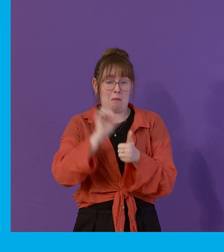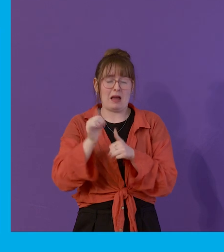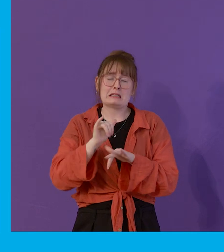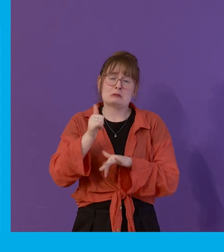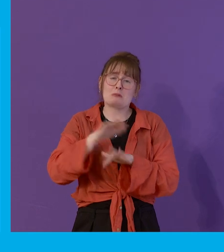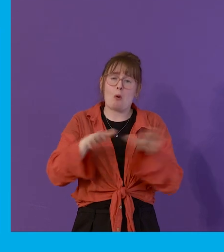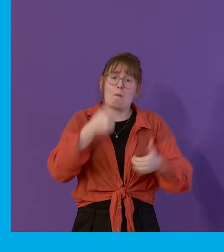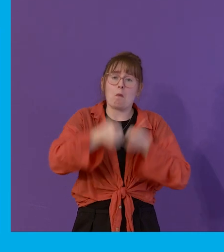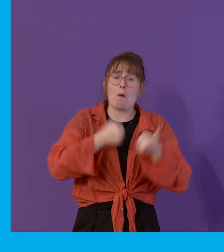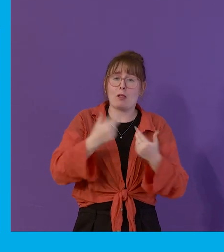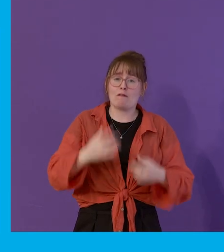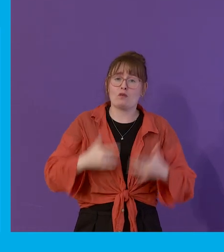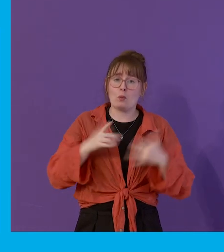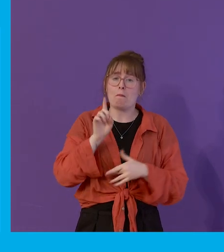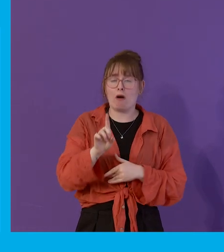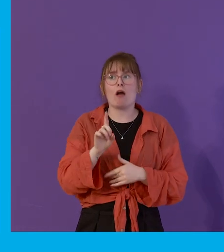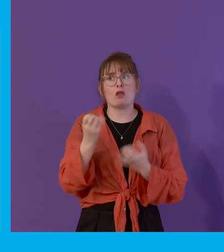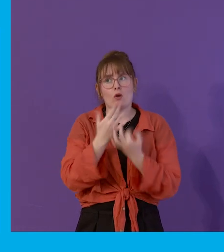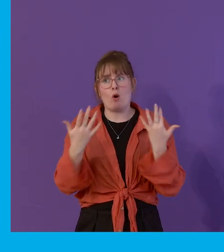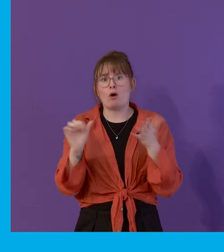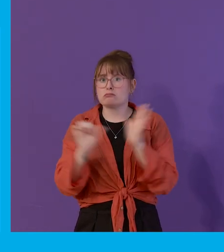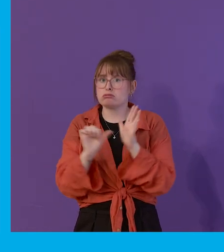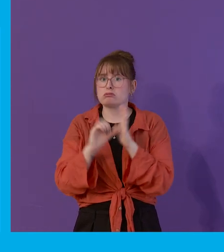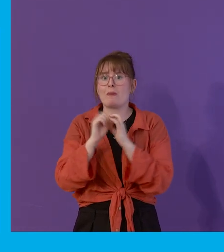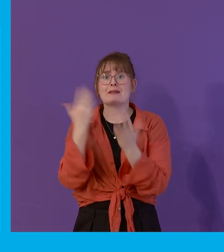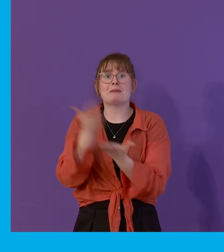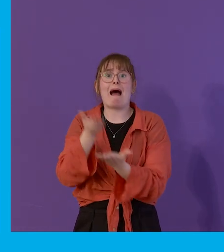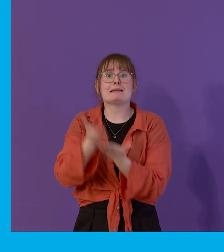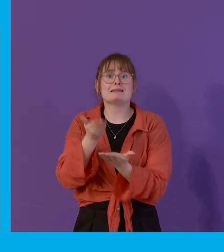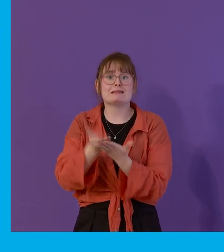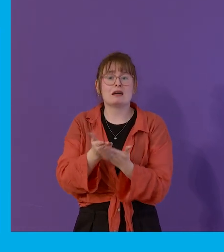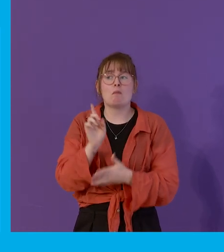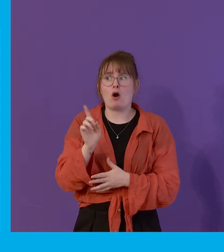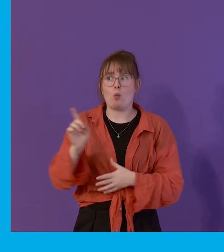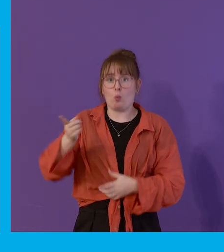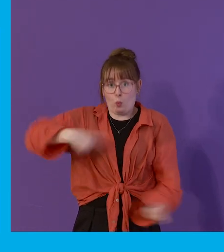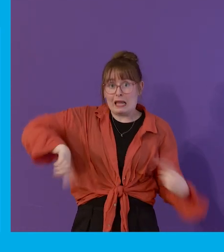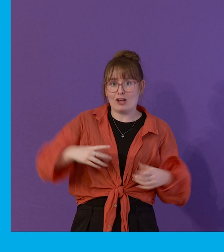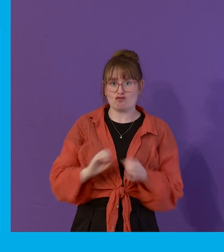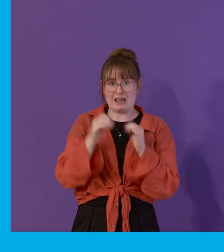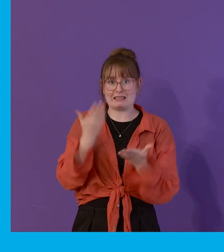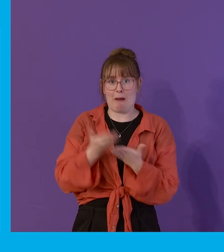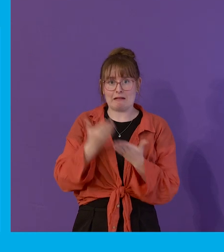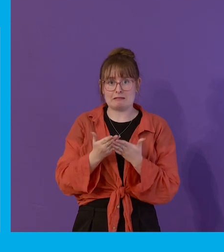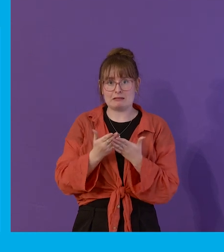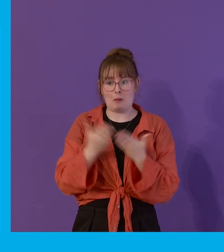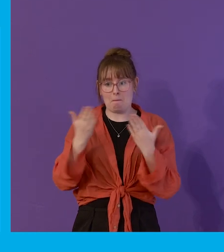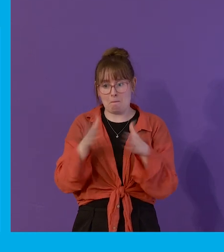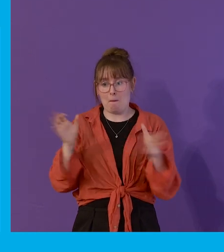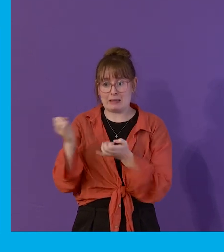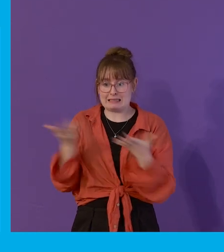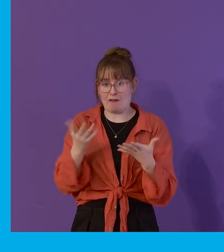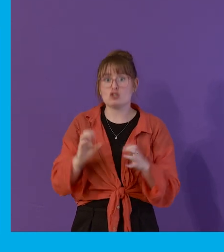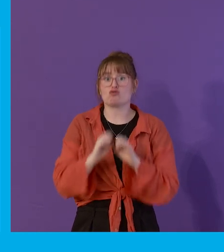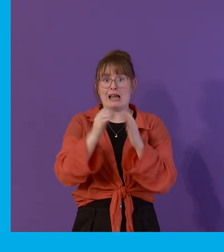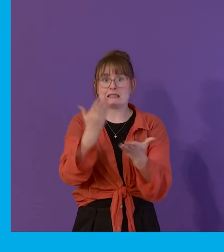popular, but I think, yeah, there's a huge issue of demand. But we create the demand. Public services create